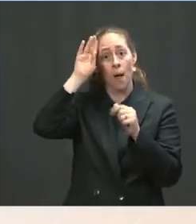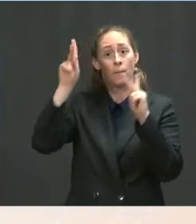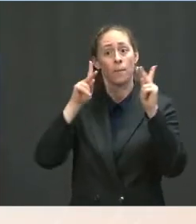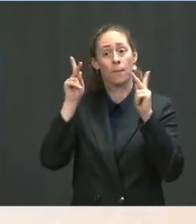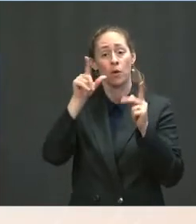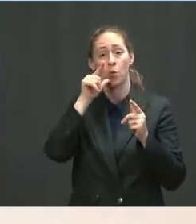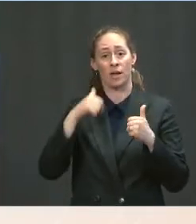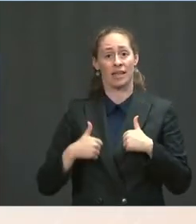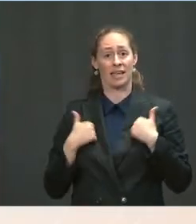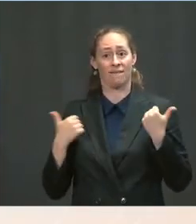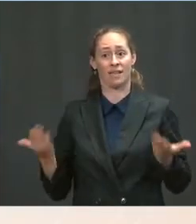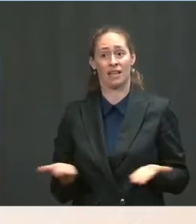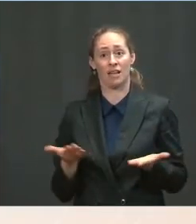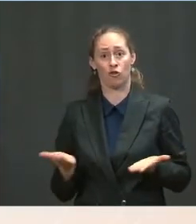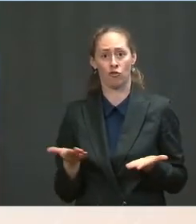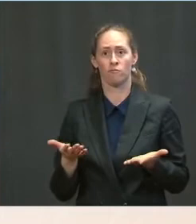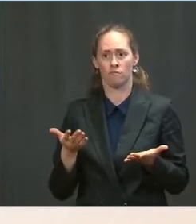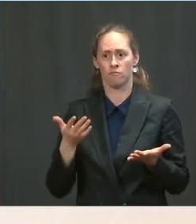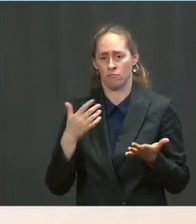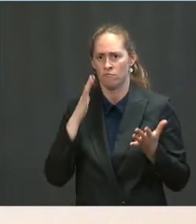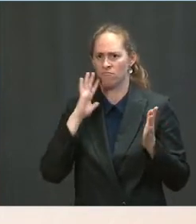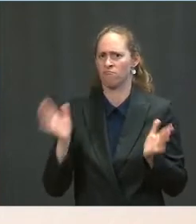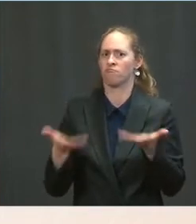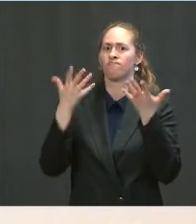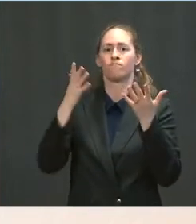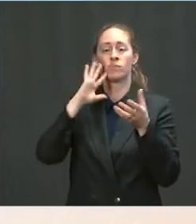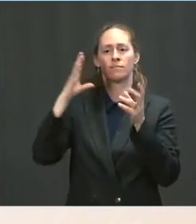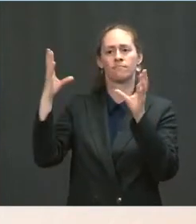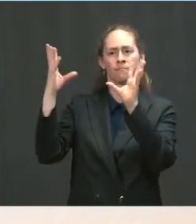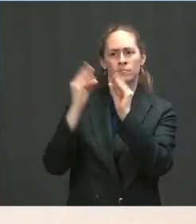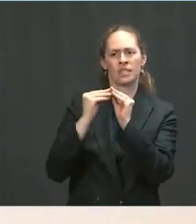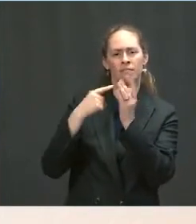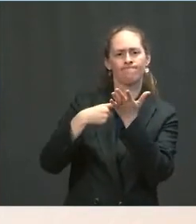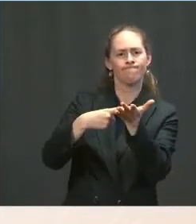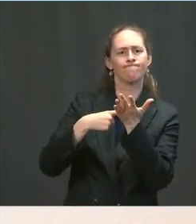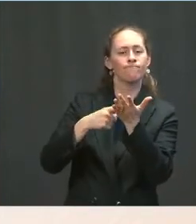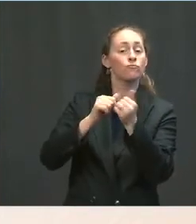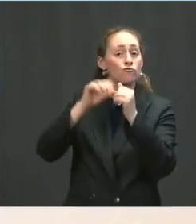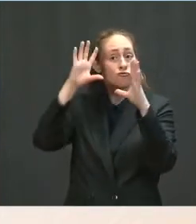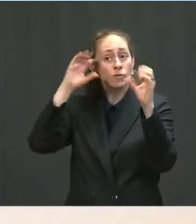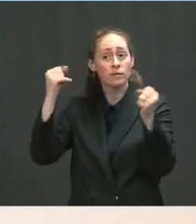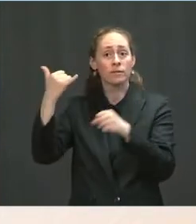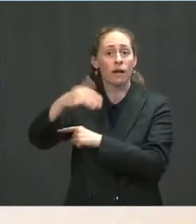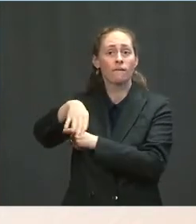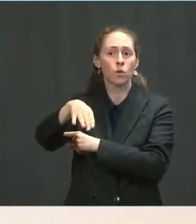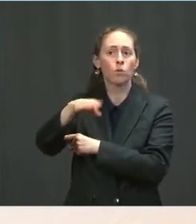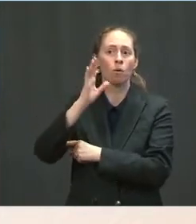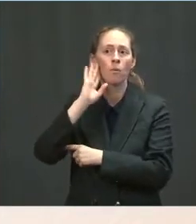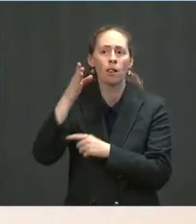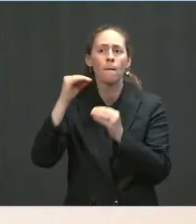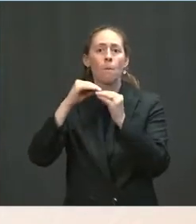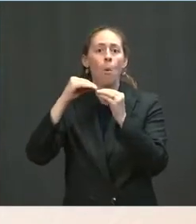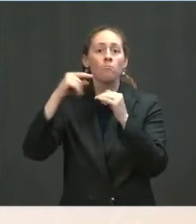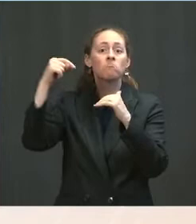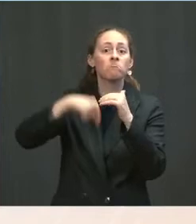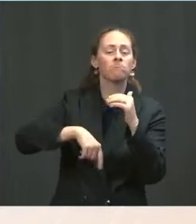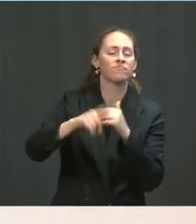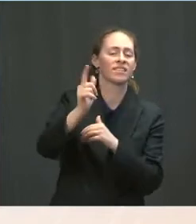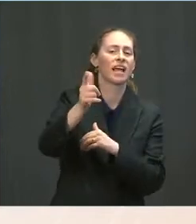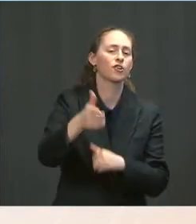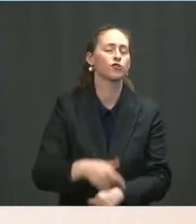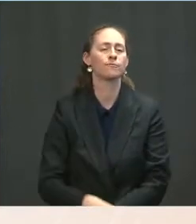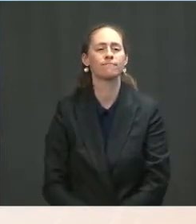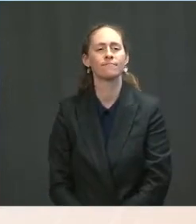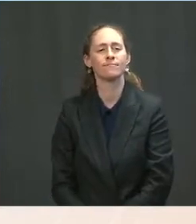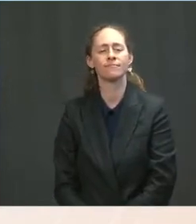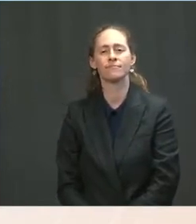have a conversation, as I just mentioned. The president will have one today, and we'll probably have more to read out from that. Go ahead, Jenny.